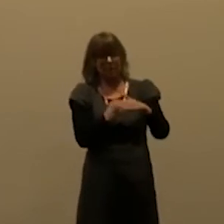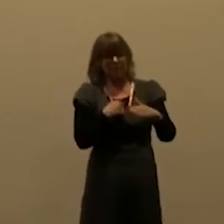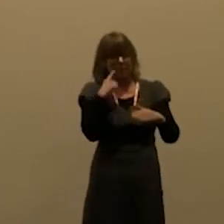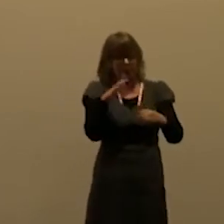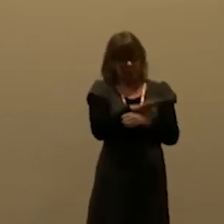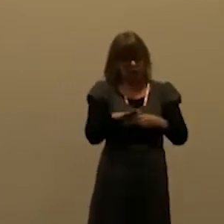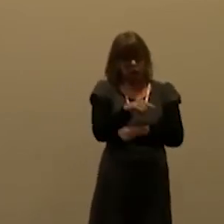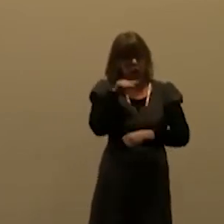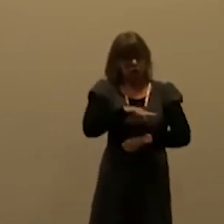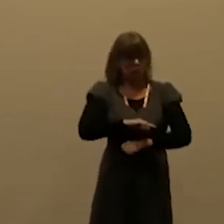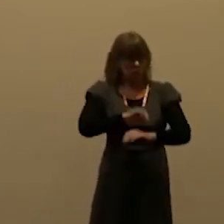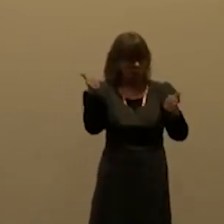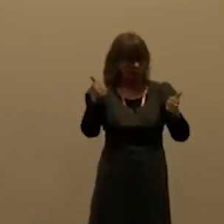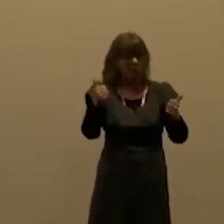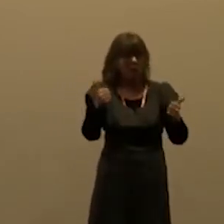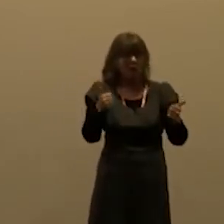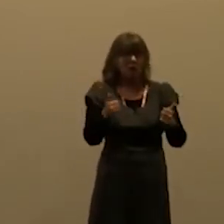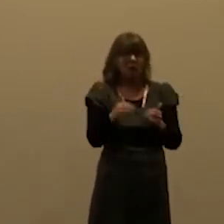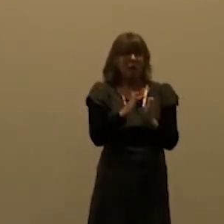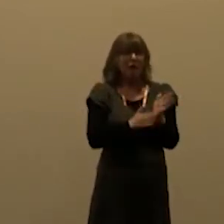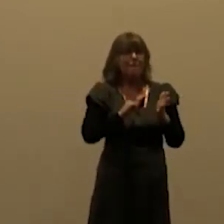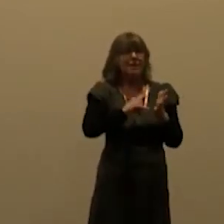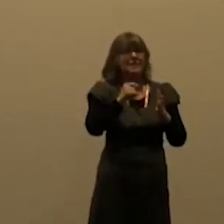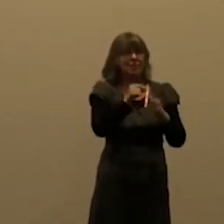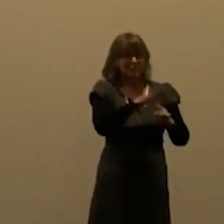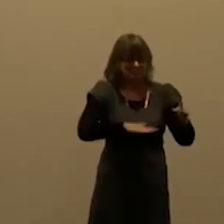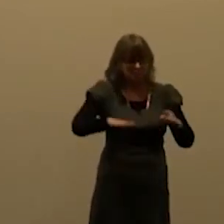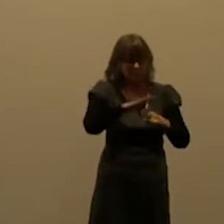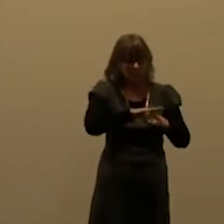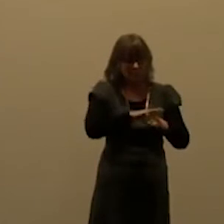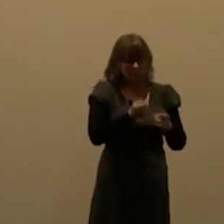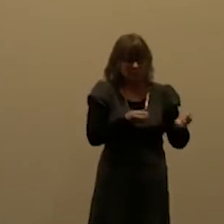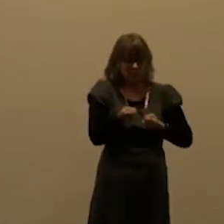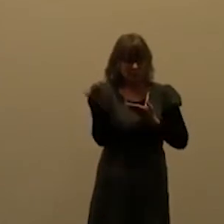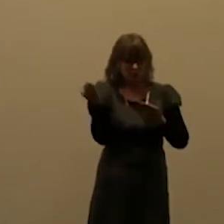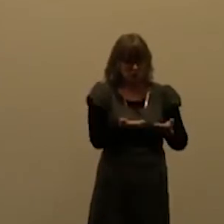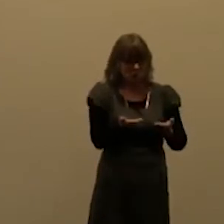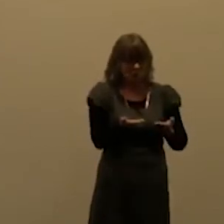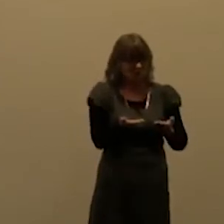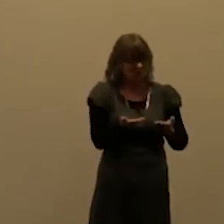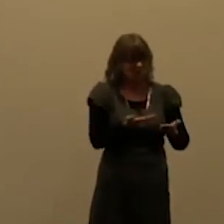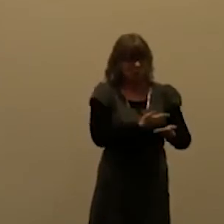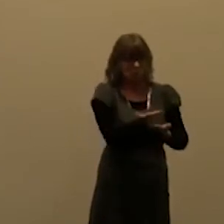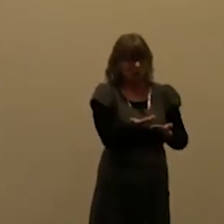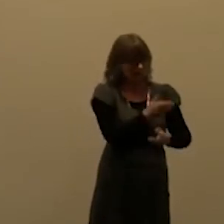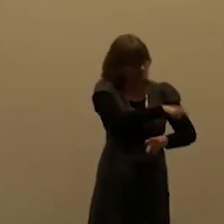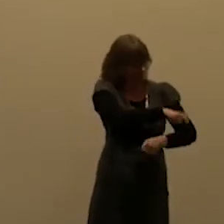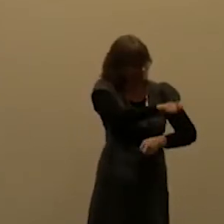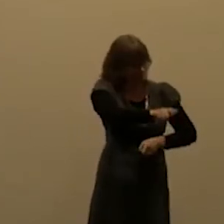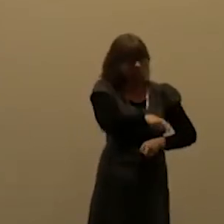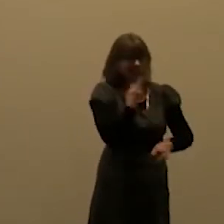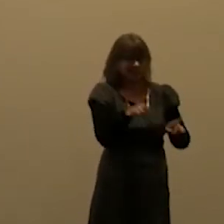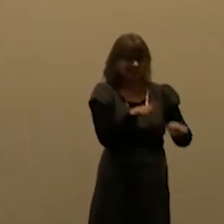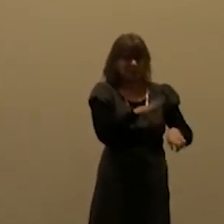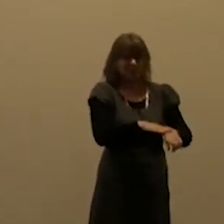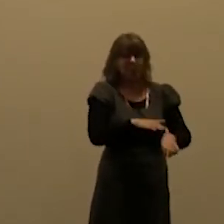where this really shines are probably going to be MSP space, so managed service providers who are managing multiple tenants at any given time. So I work, for